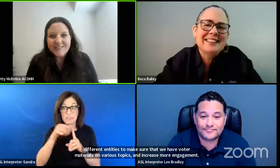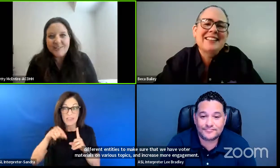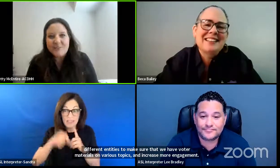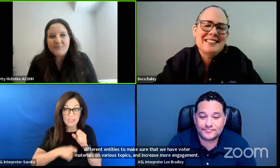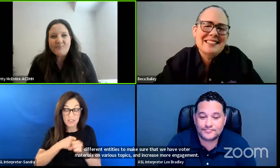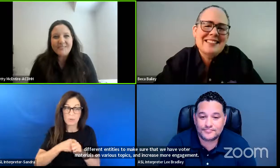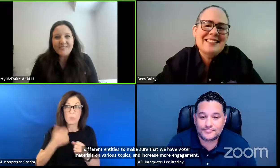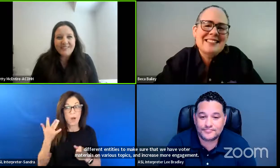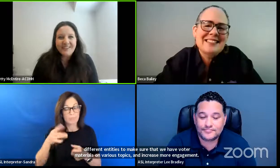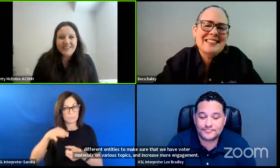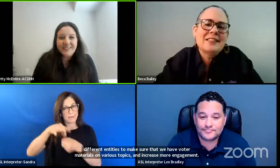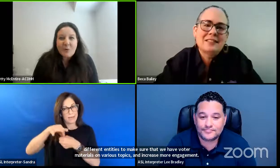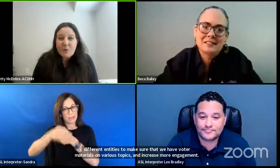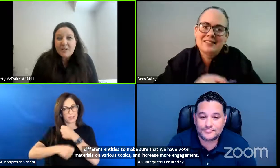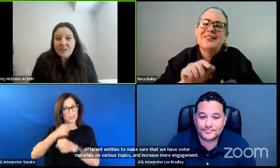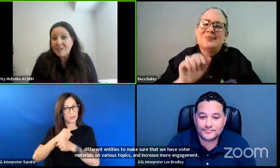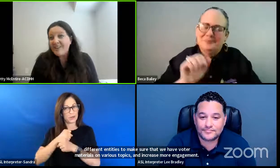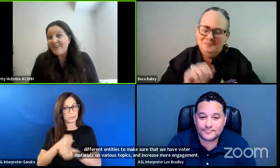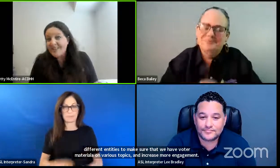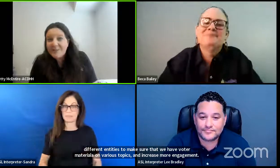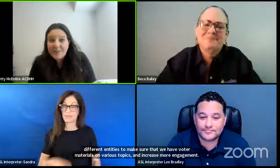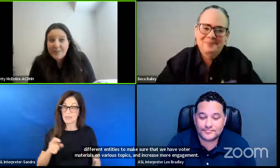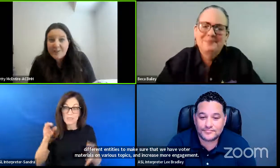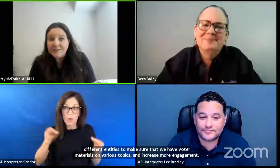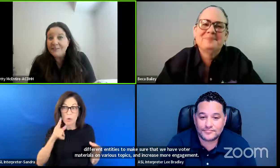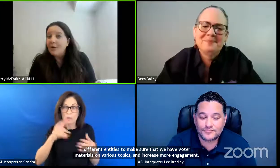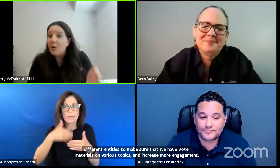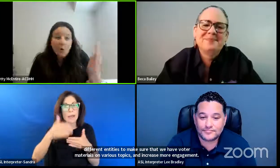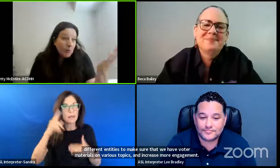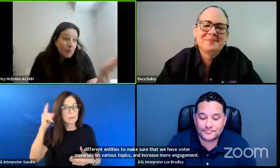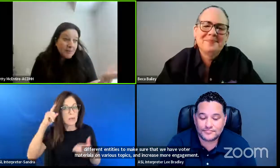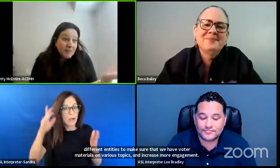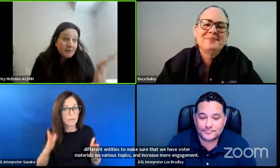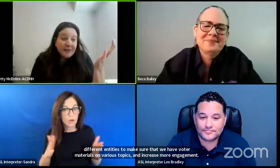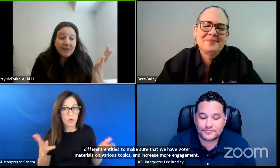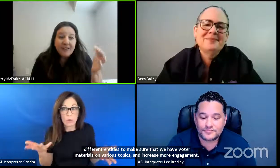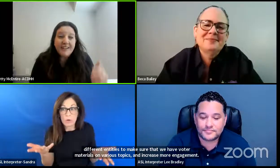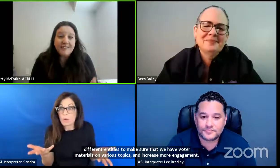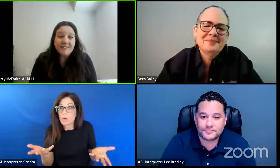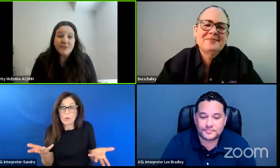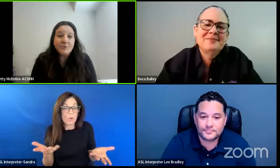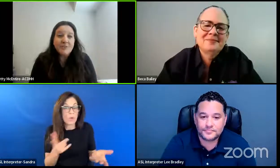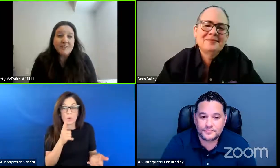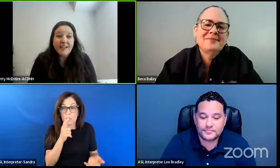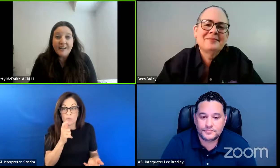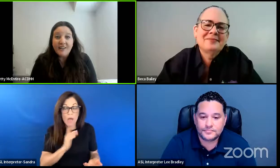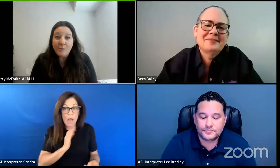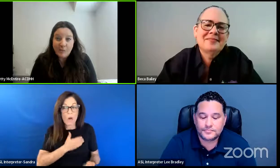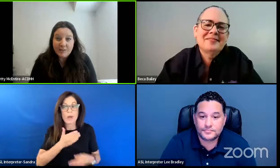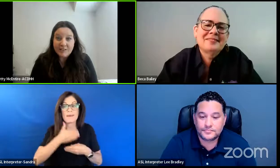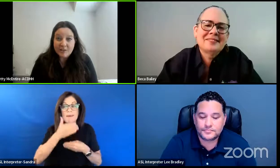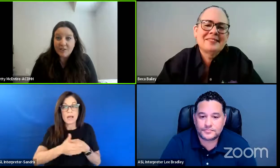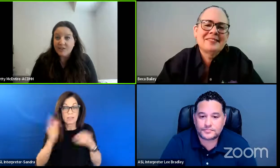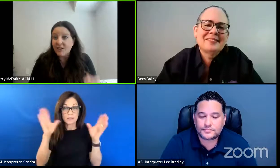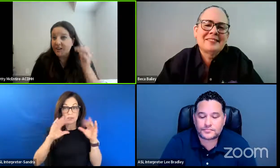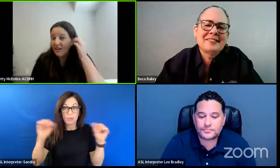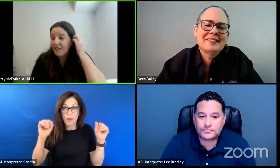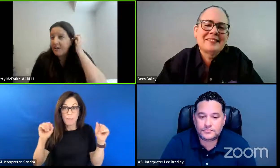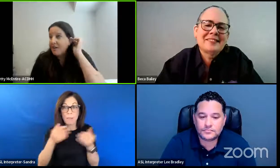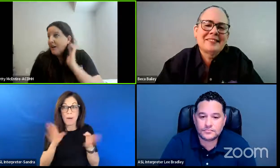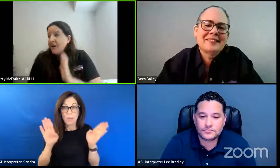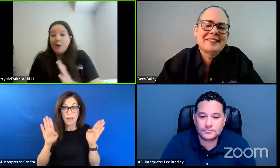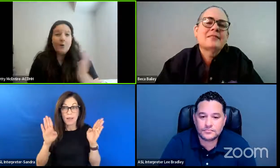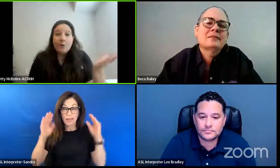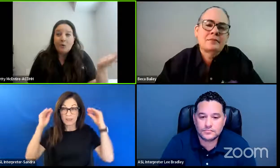this year. It's an election year. So you got to decide who's going to be our next governor. who's going to be our next superintendent of public